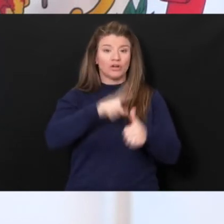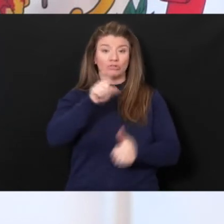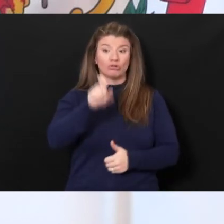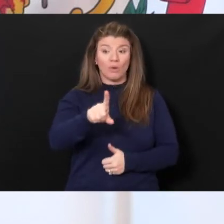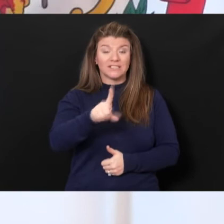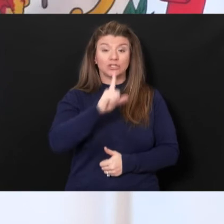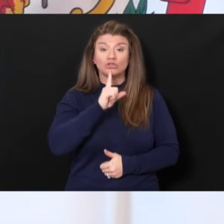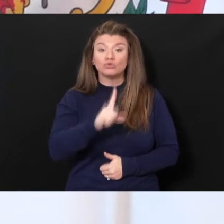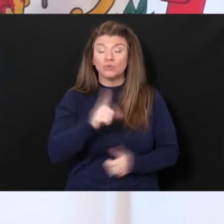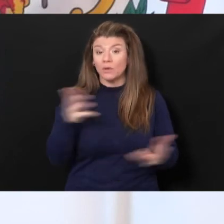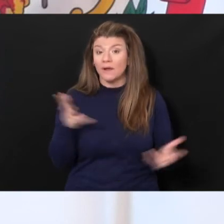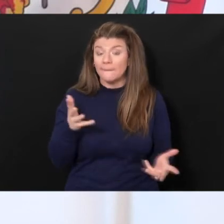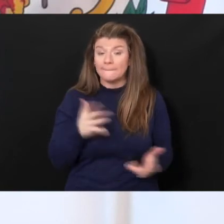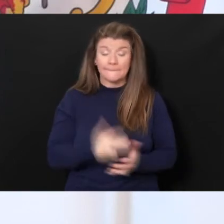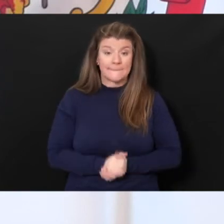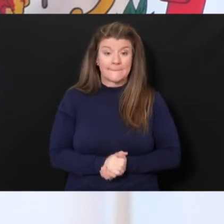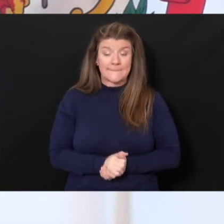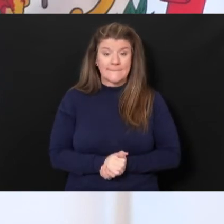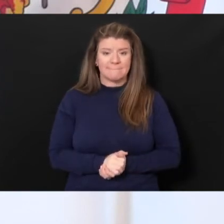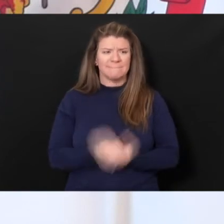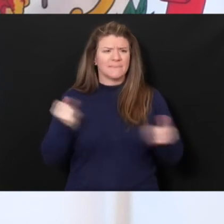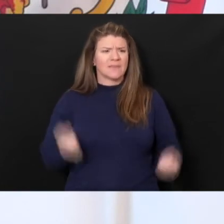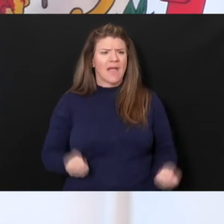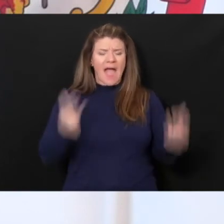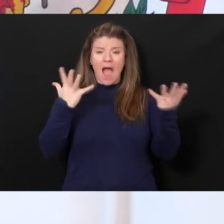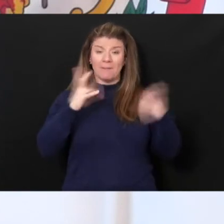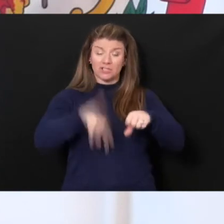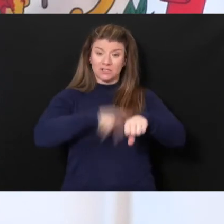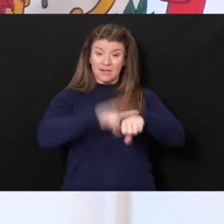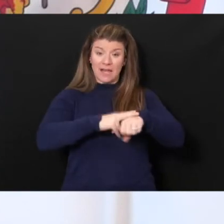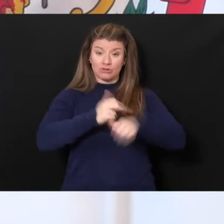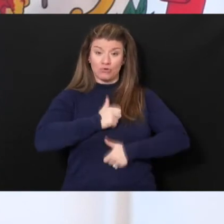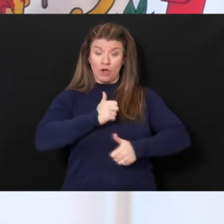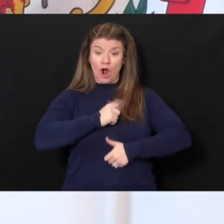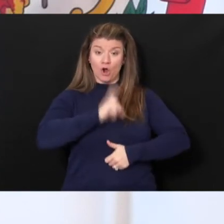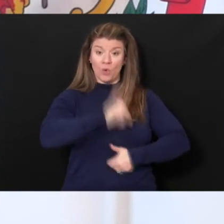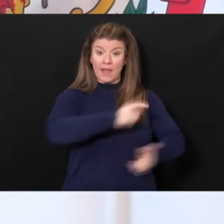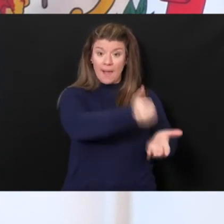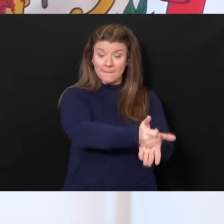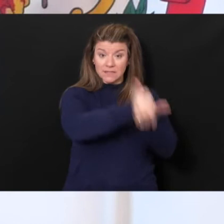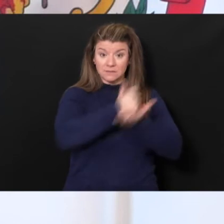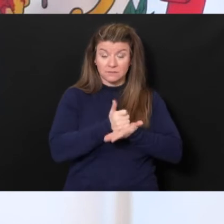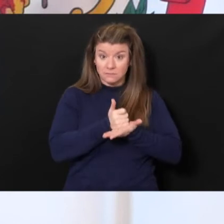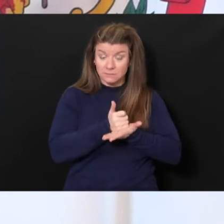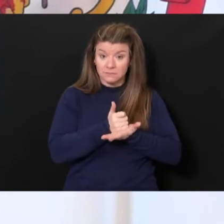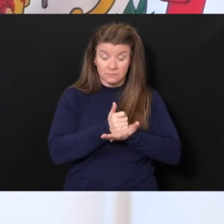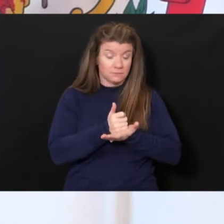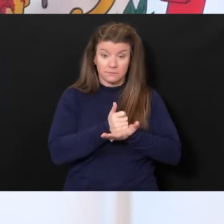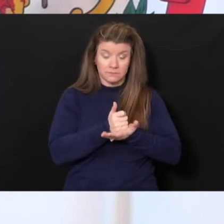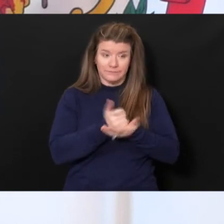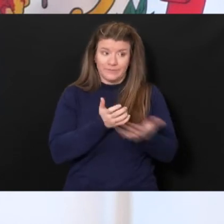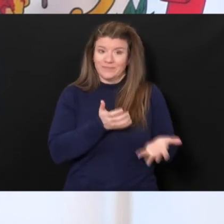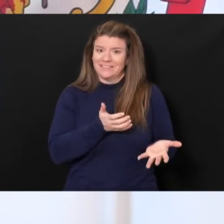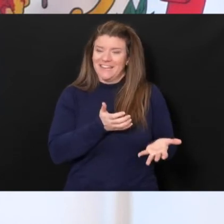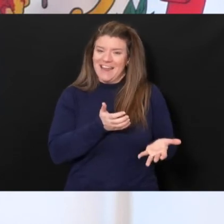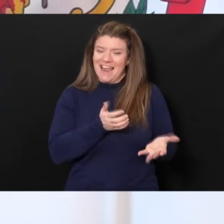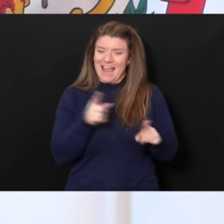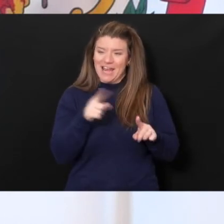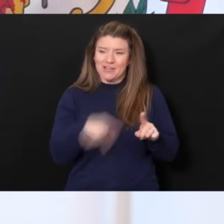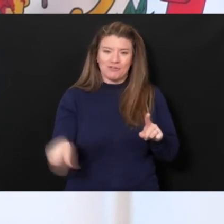truly just this, is how much has the National Guard really helped? And you can't